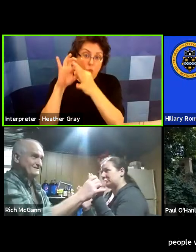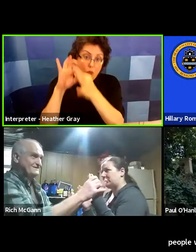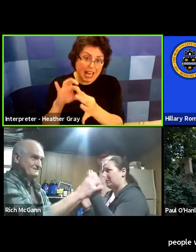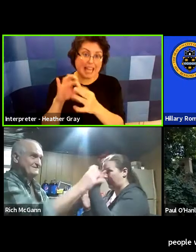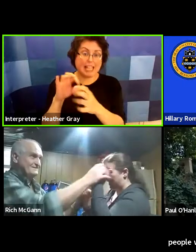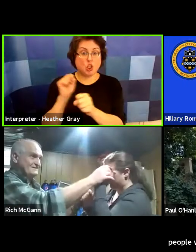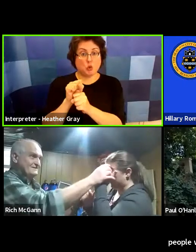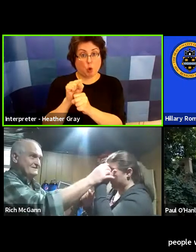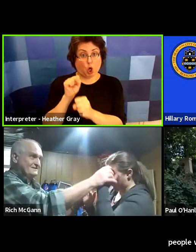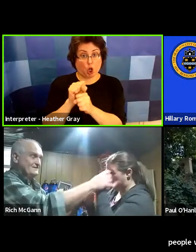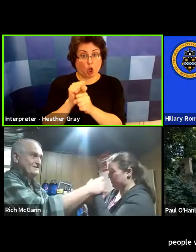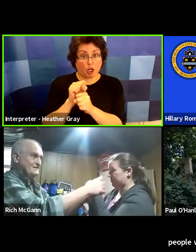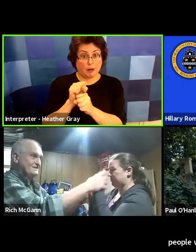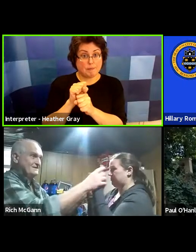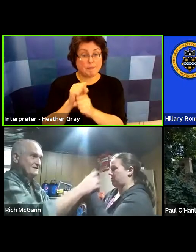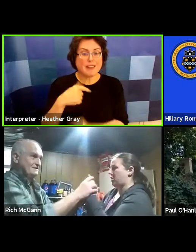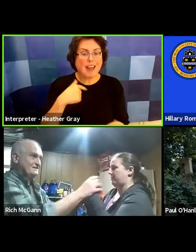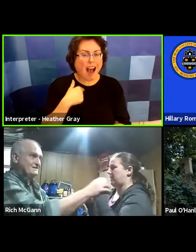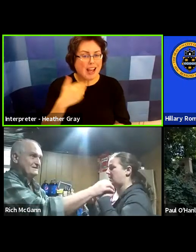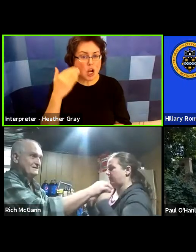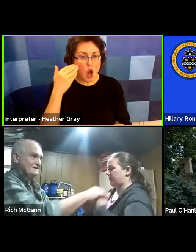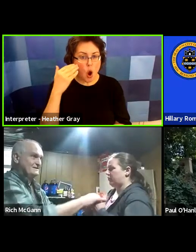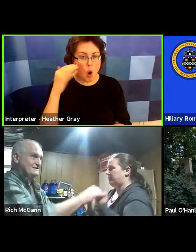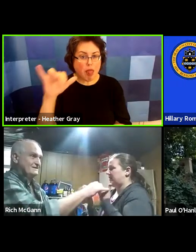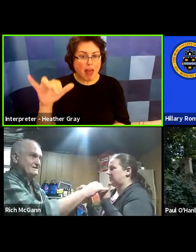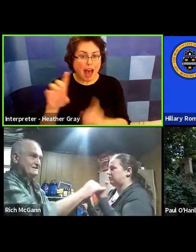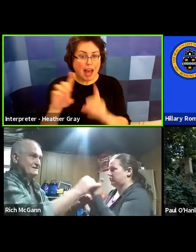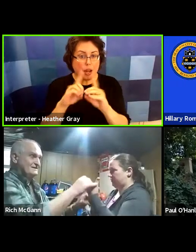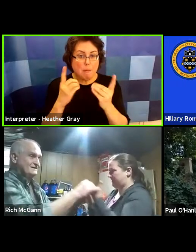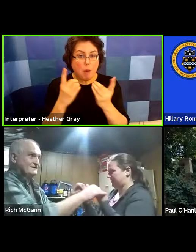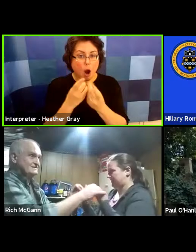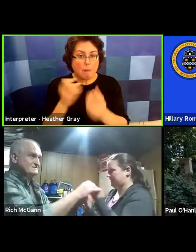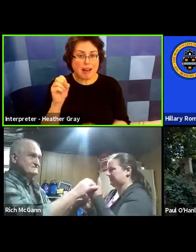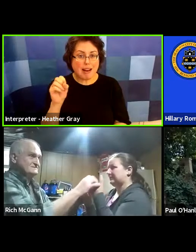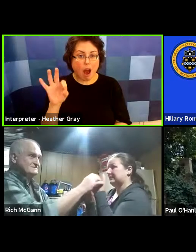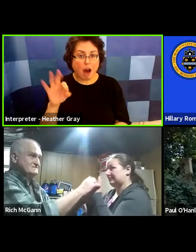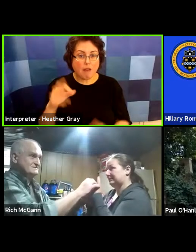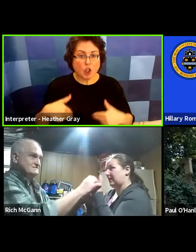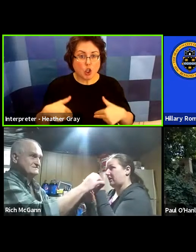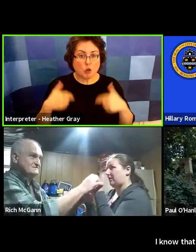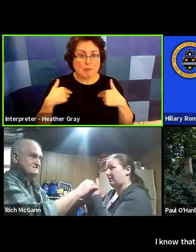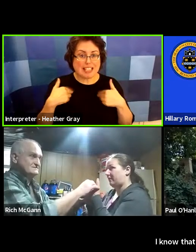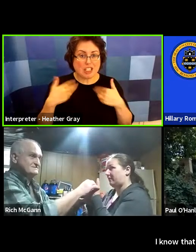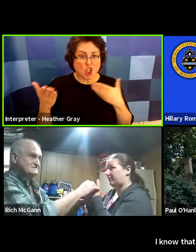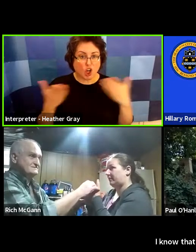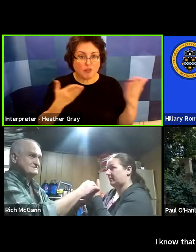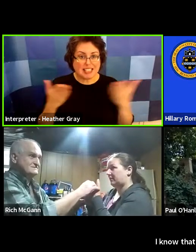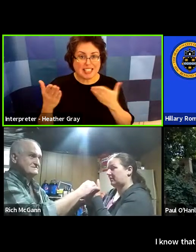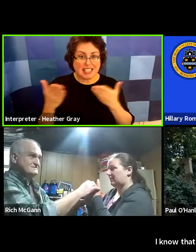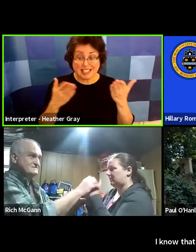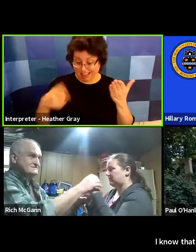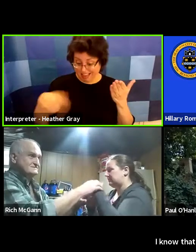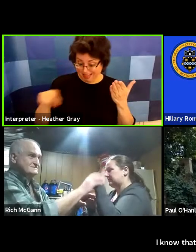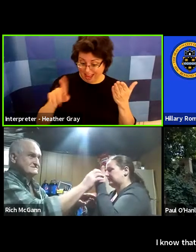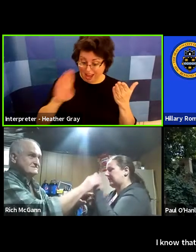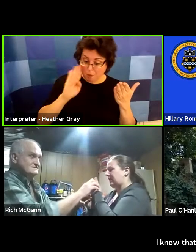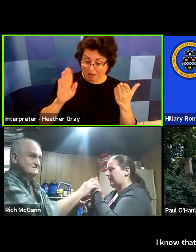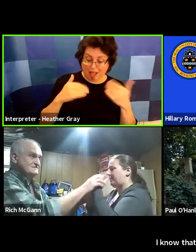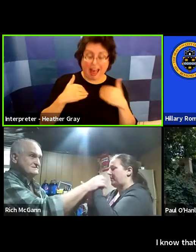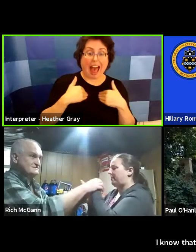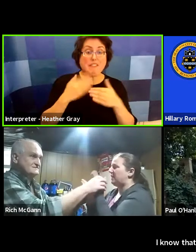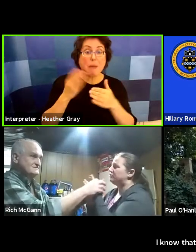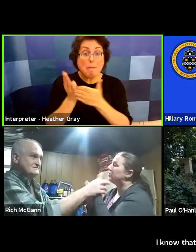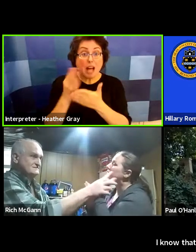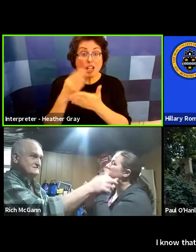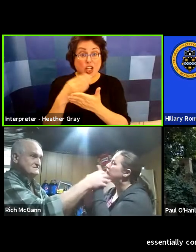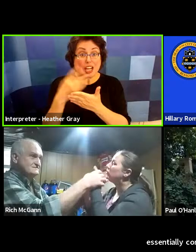I know that the Department of Human Services is essentially coming up with a budget for some of the money that